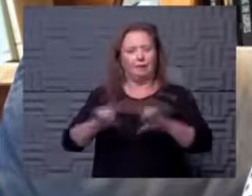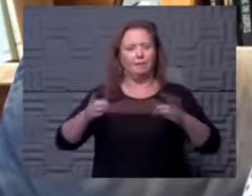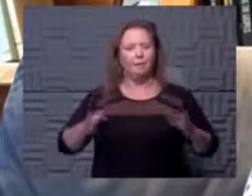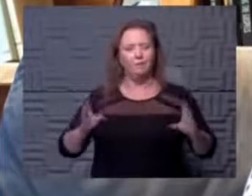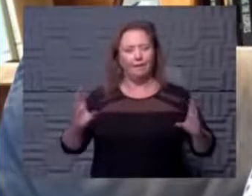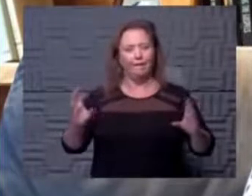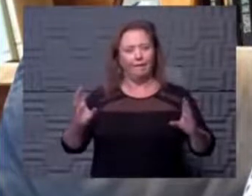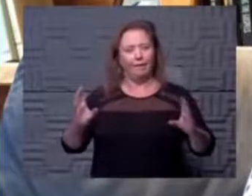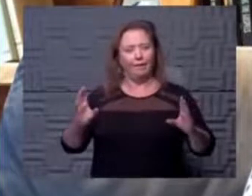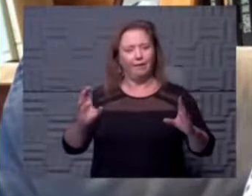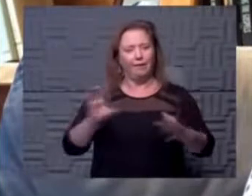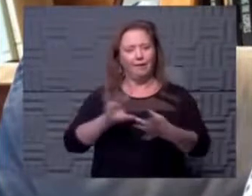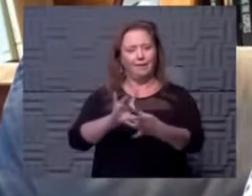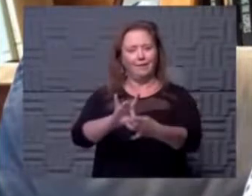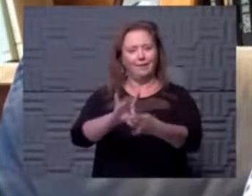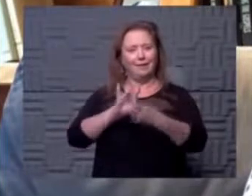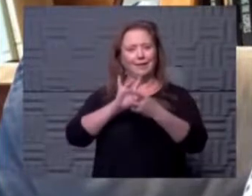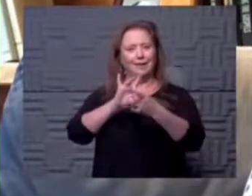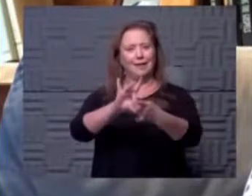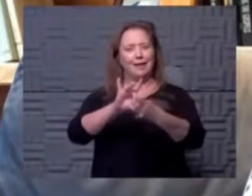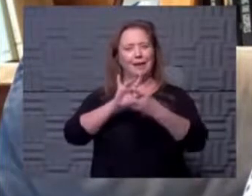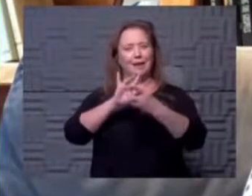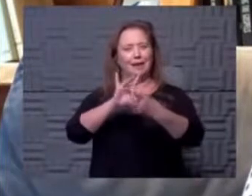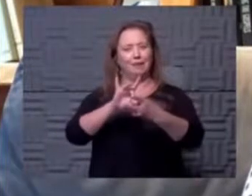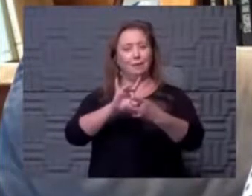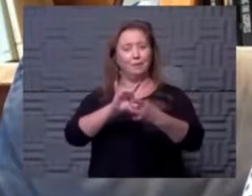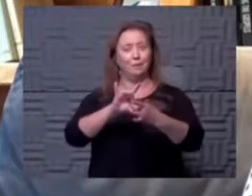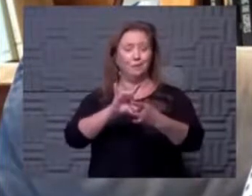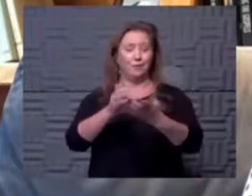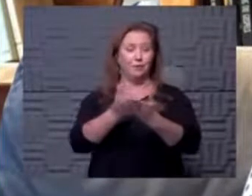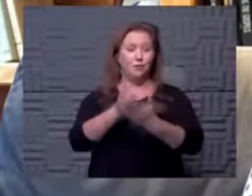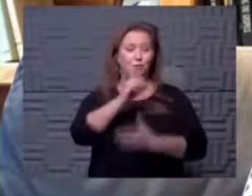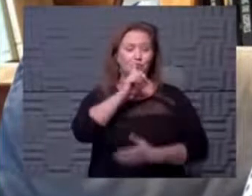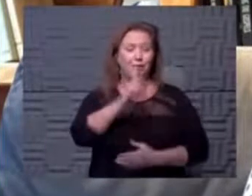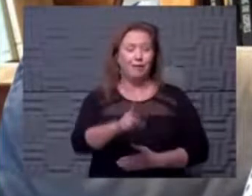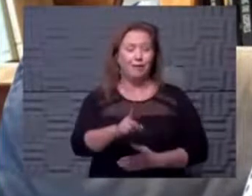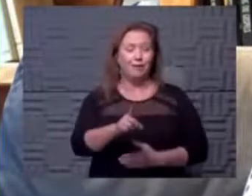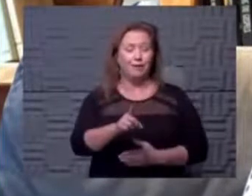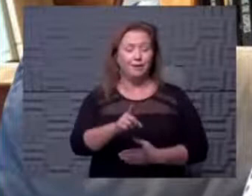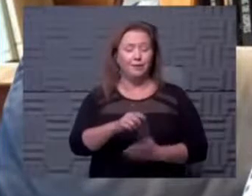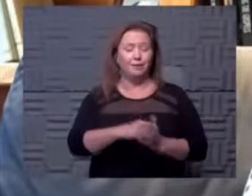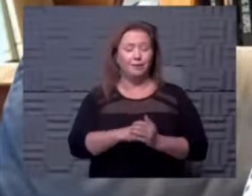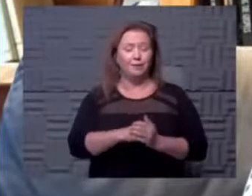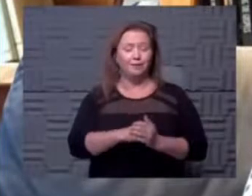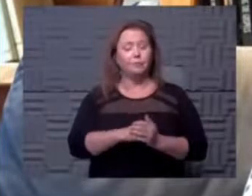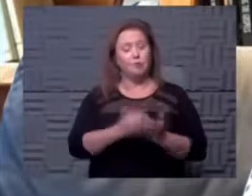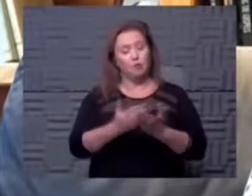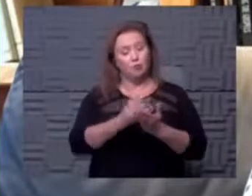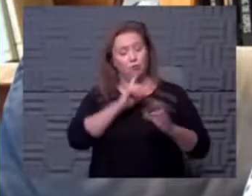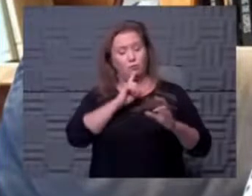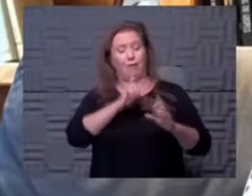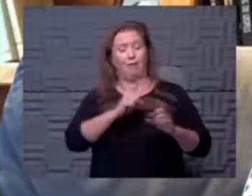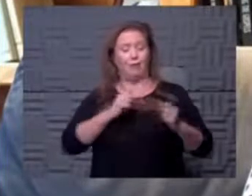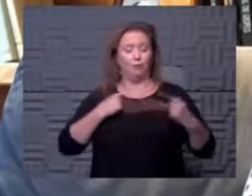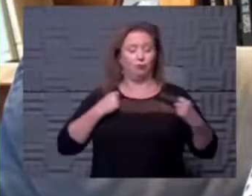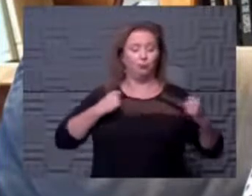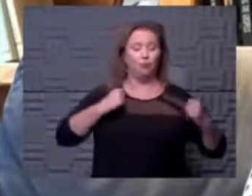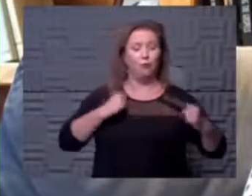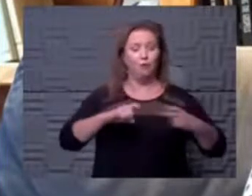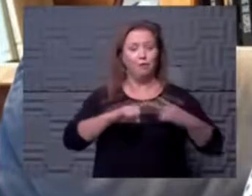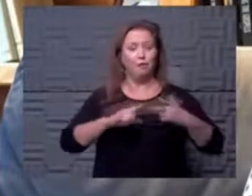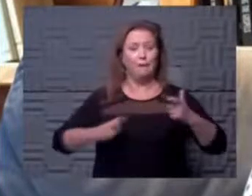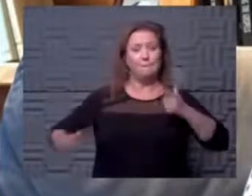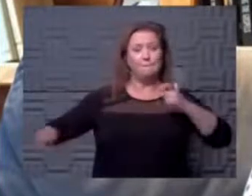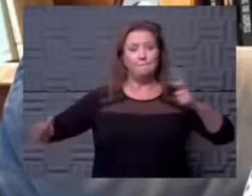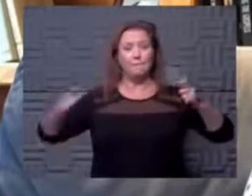ways of connecting with a reality that is stronger and bigger and